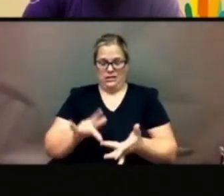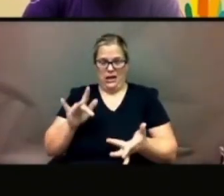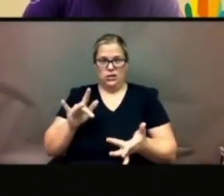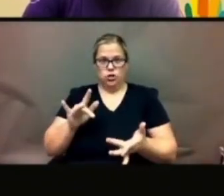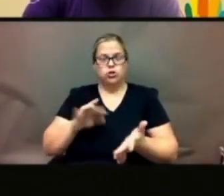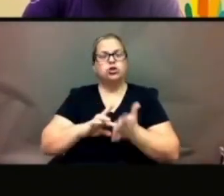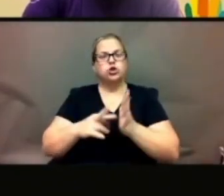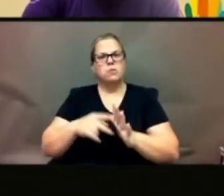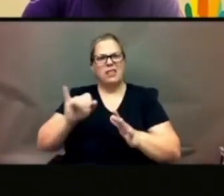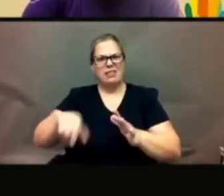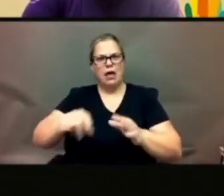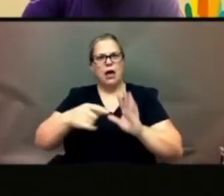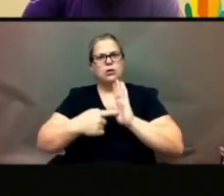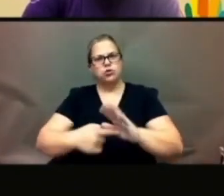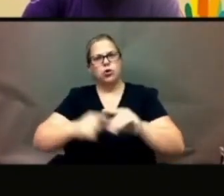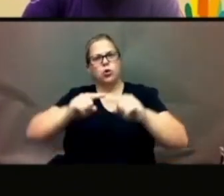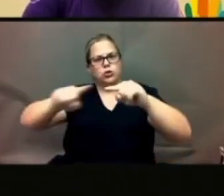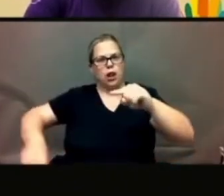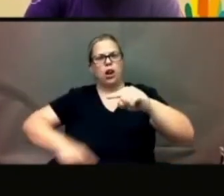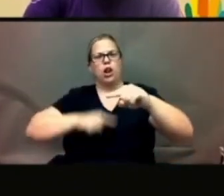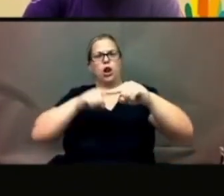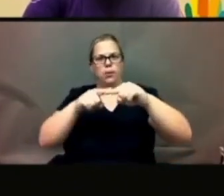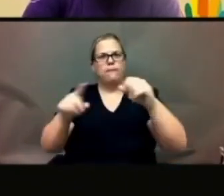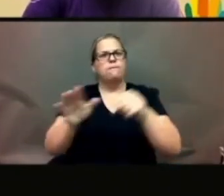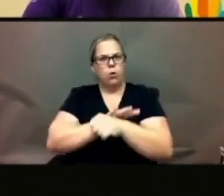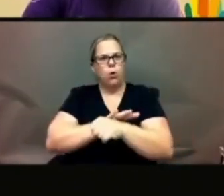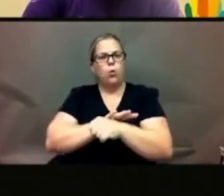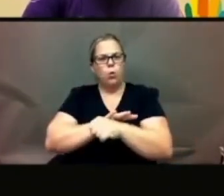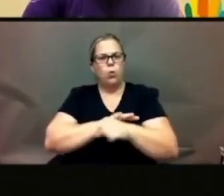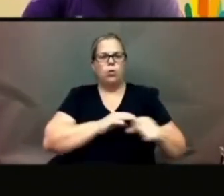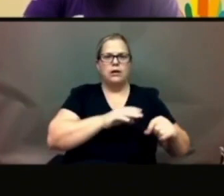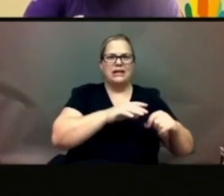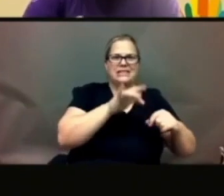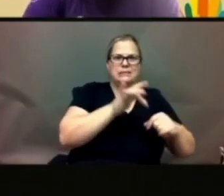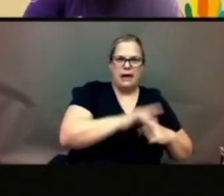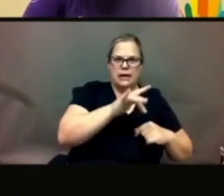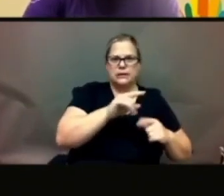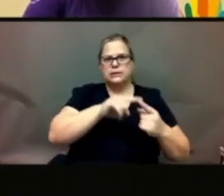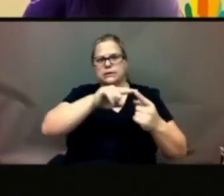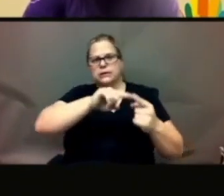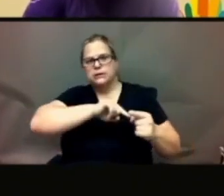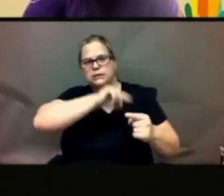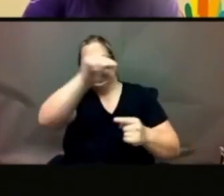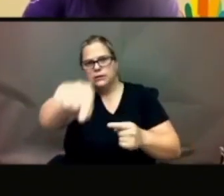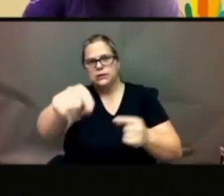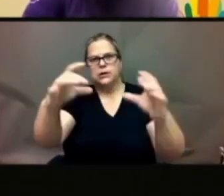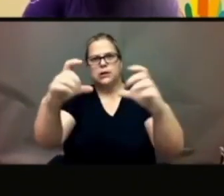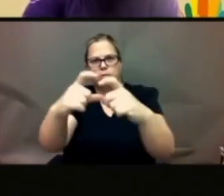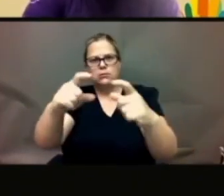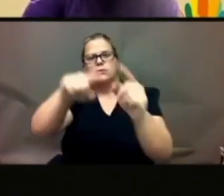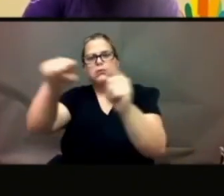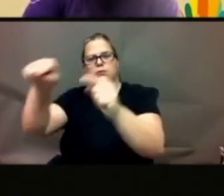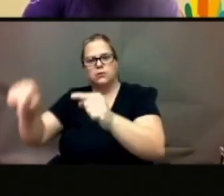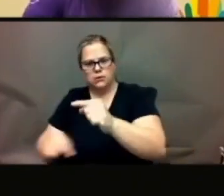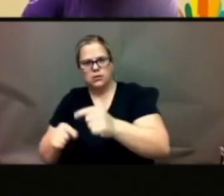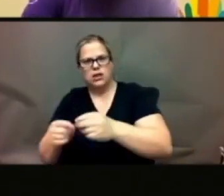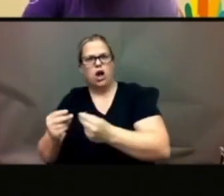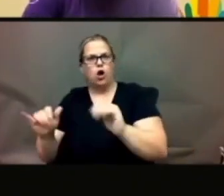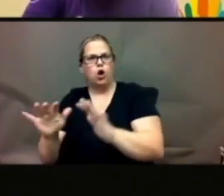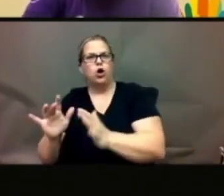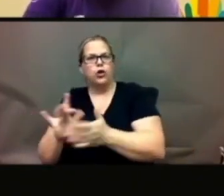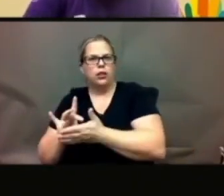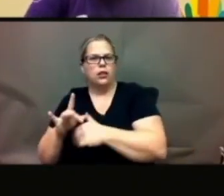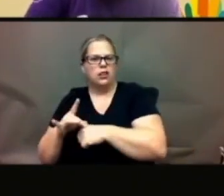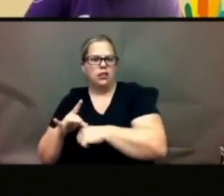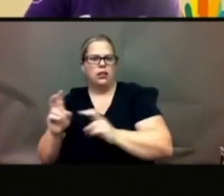that's completed between the space input on the Makey Makey board to the quarter, to the other quarter that's connected from the alligator